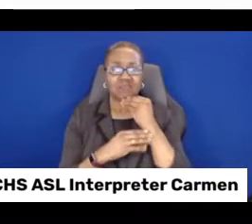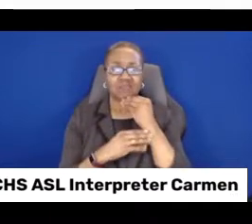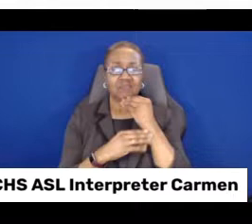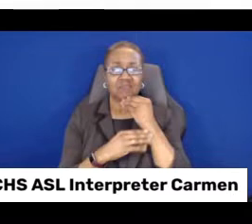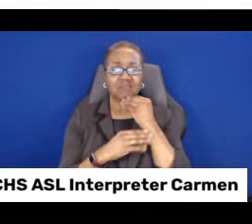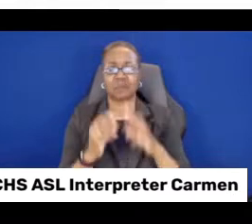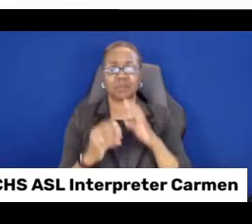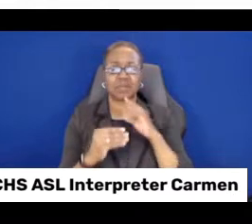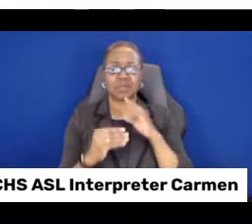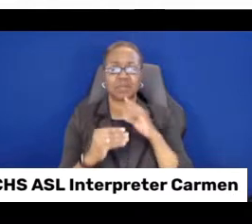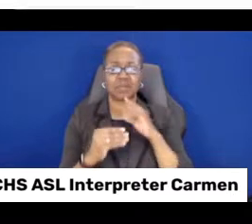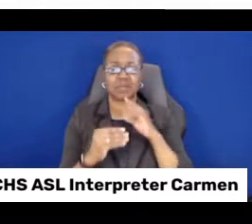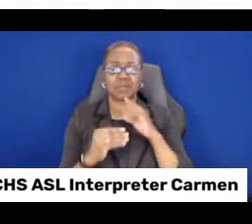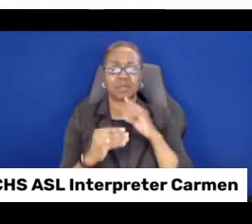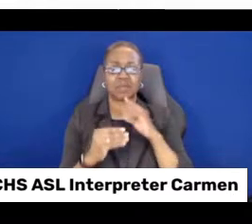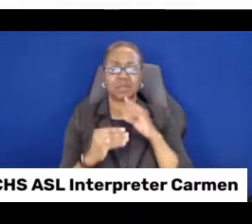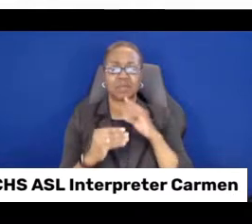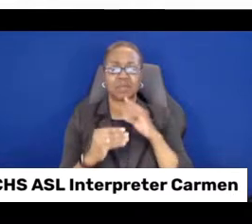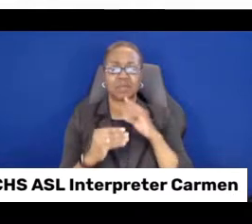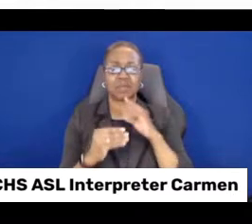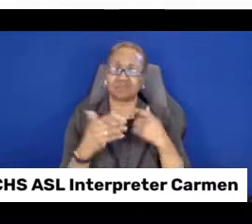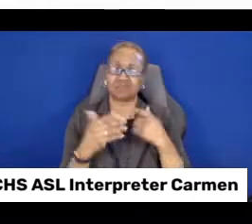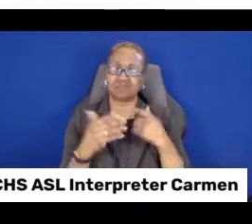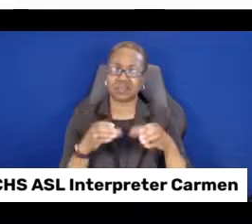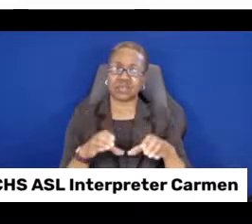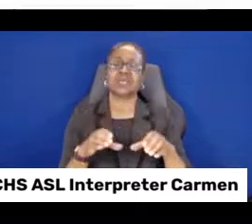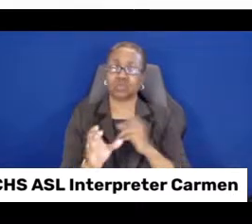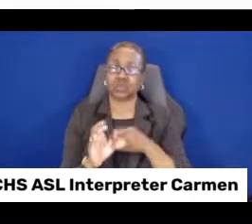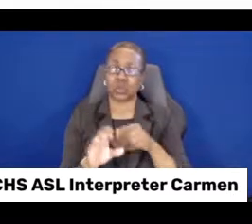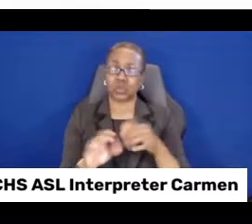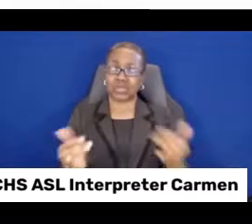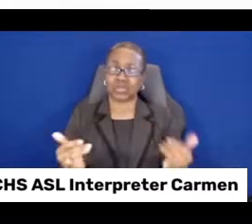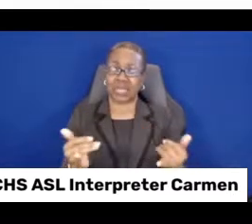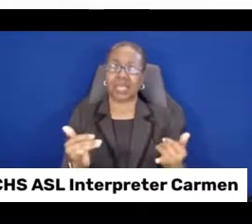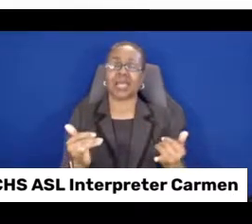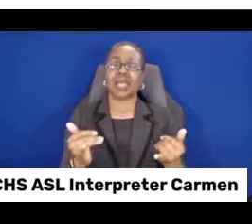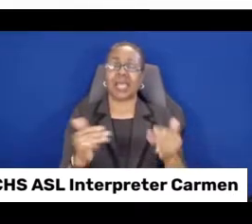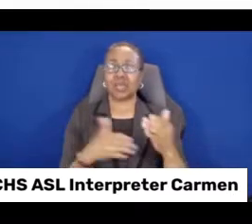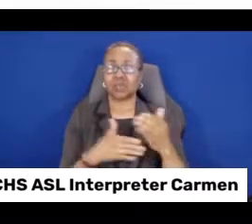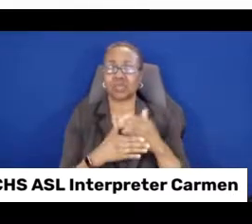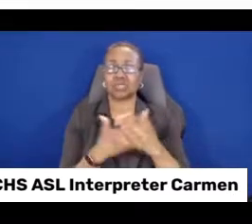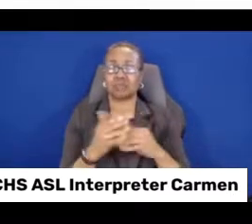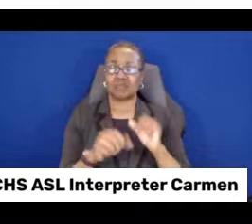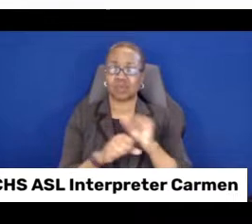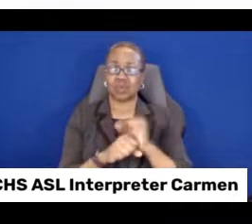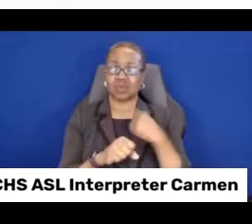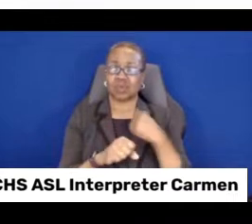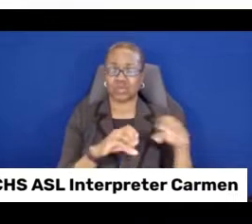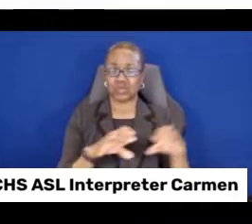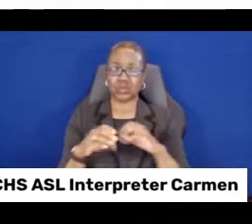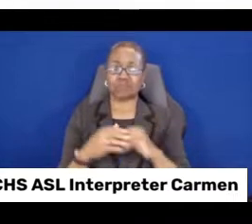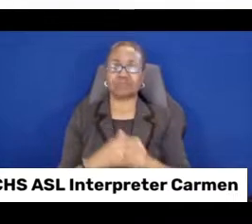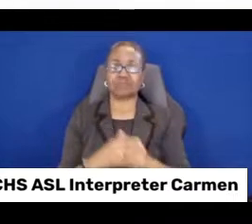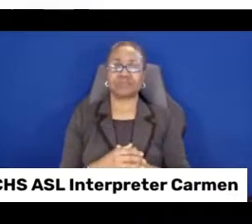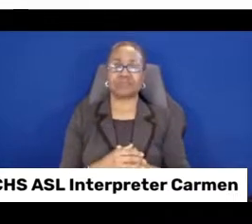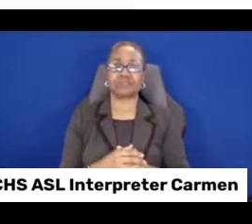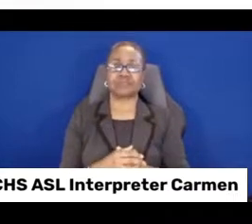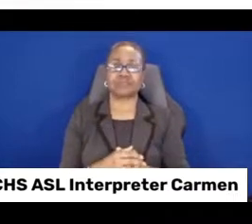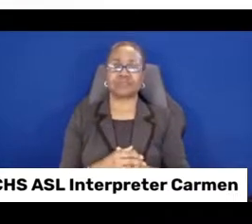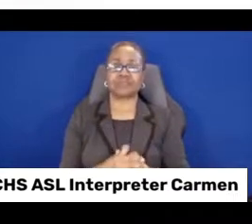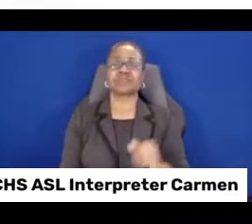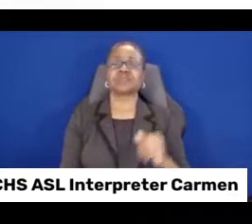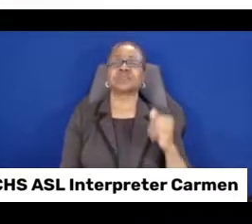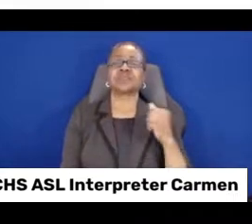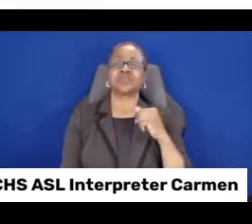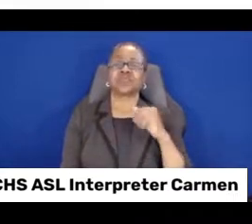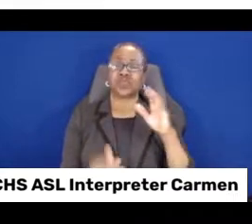to be here with you all today and to share some of the work that we've been doing. Great. And we're super excited to